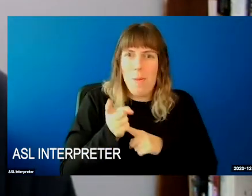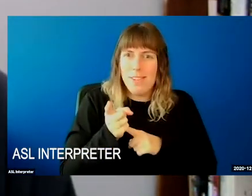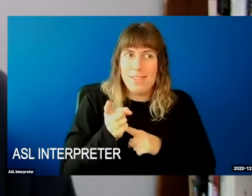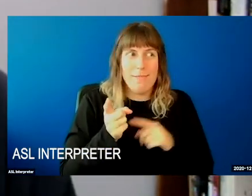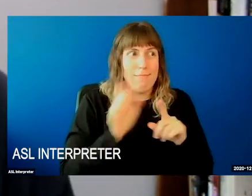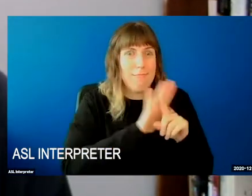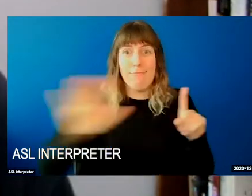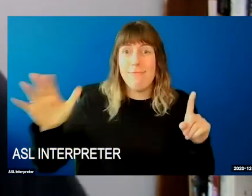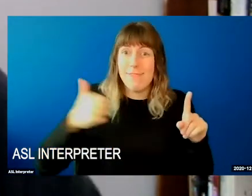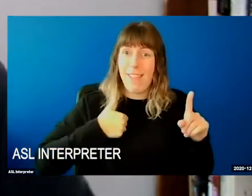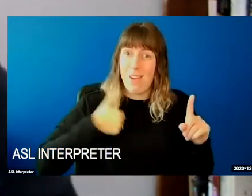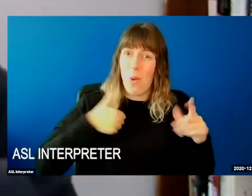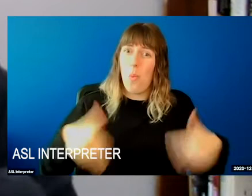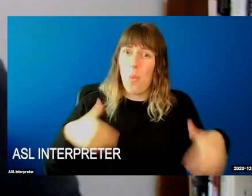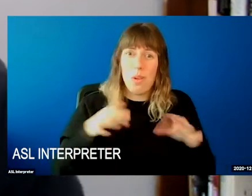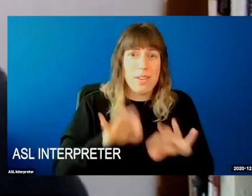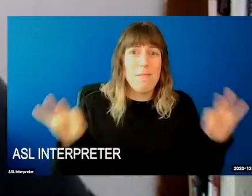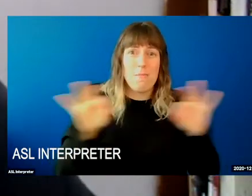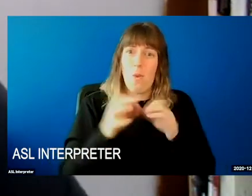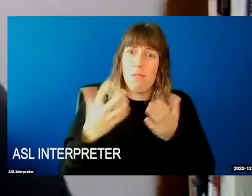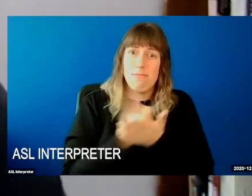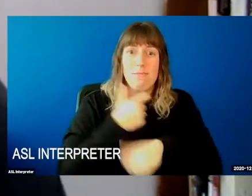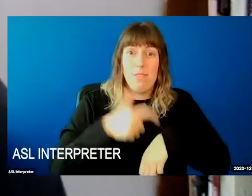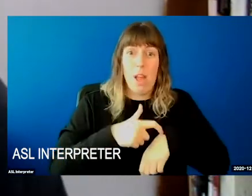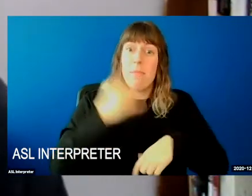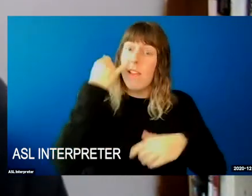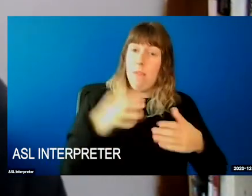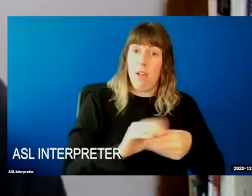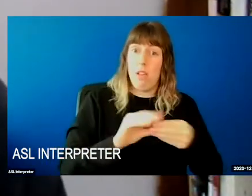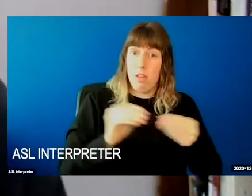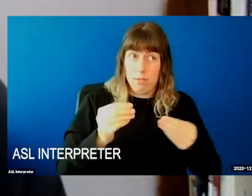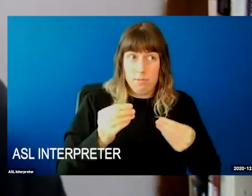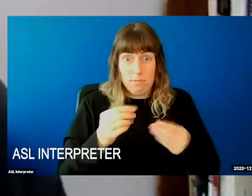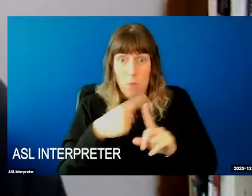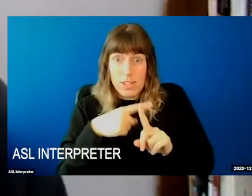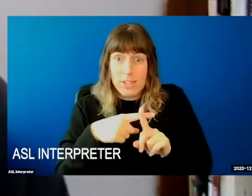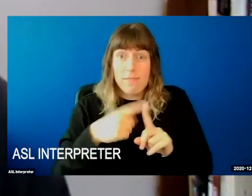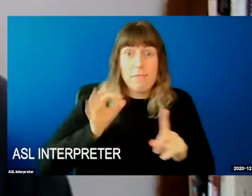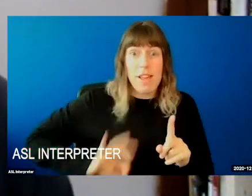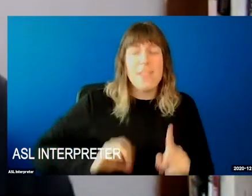in Canada on these issues, and if what I'm saying can be useful at all, I'll be happy.